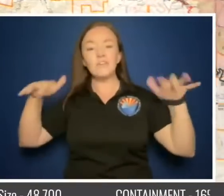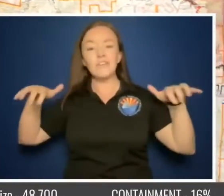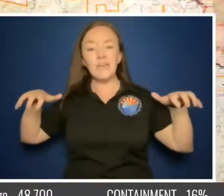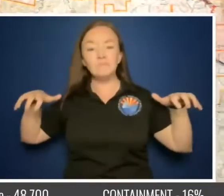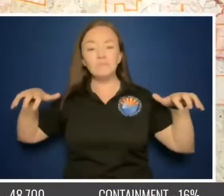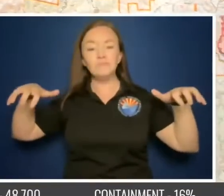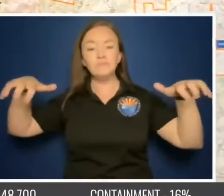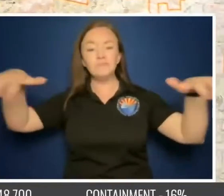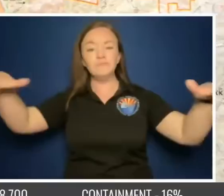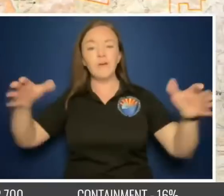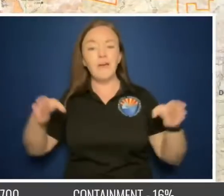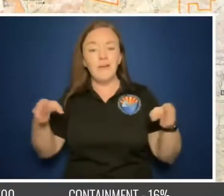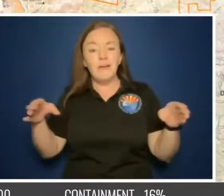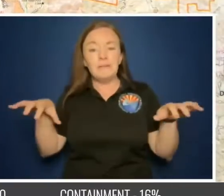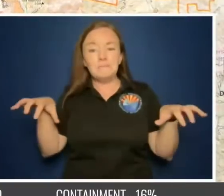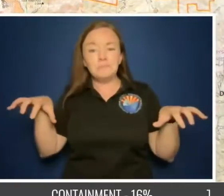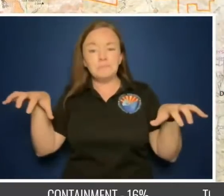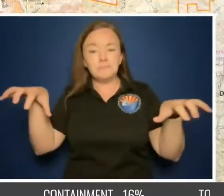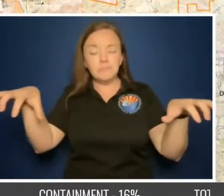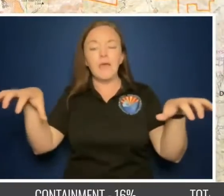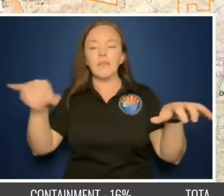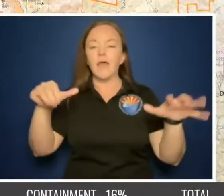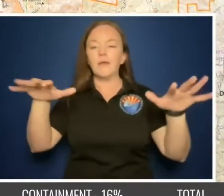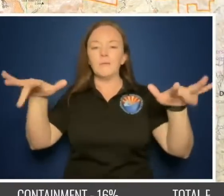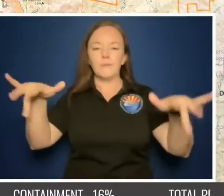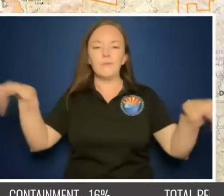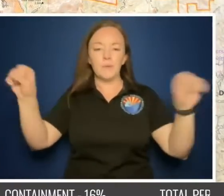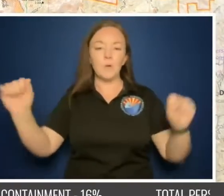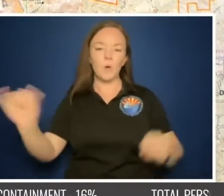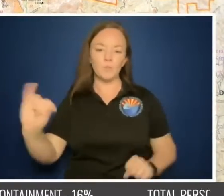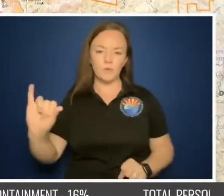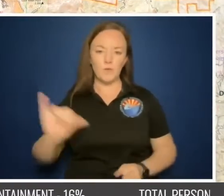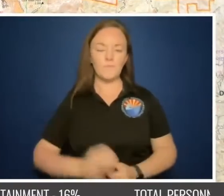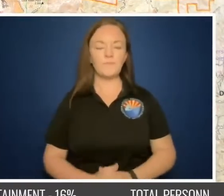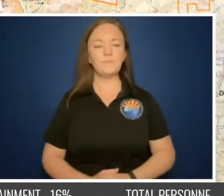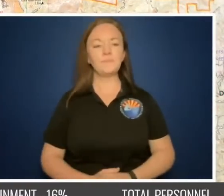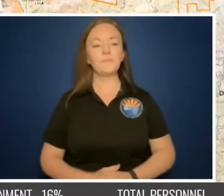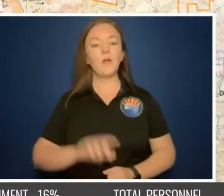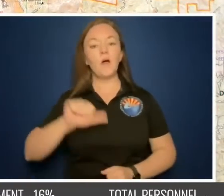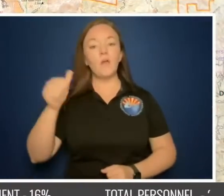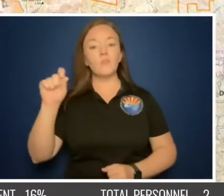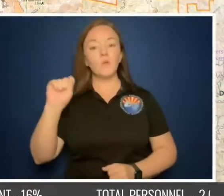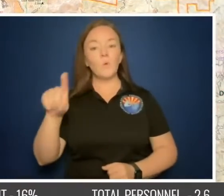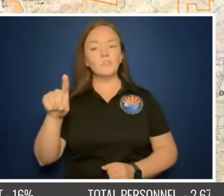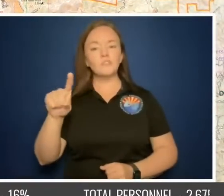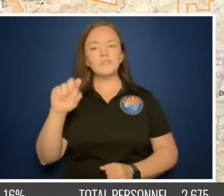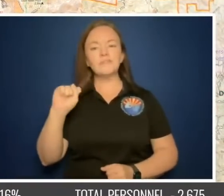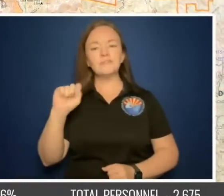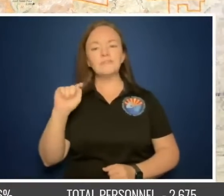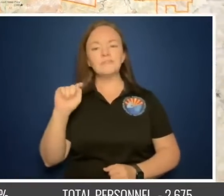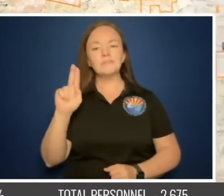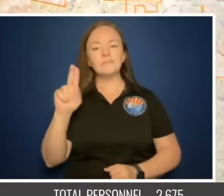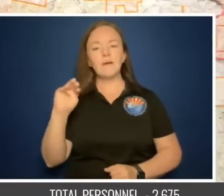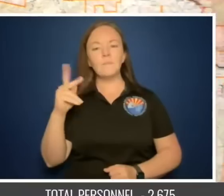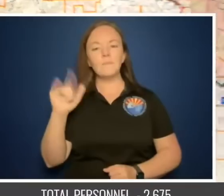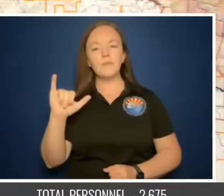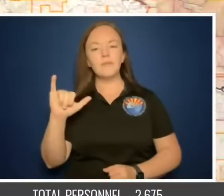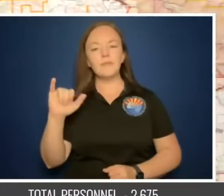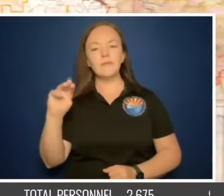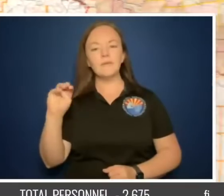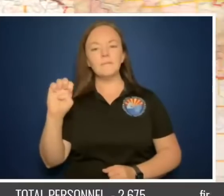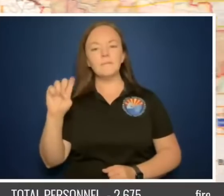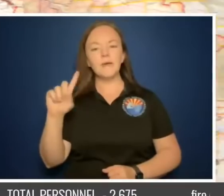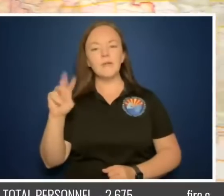question. Do appreciate it. Next question is, how is Stumpy Meadows area holding up? That's